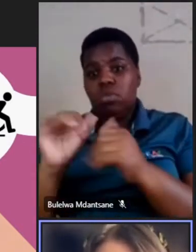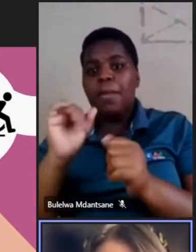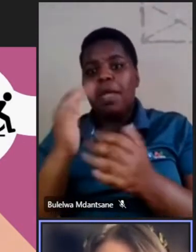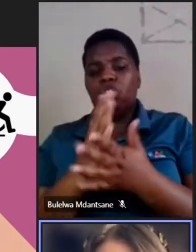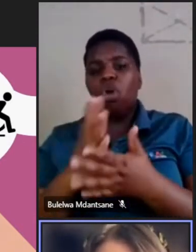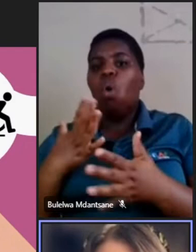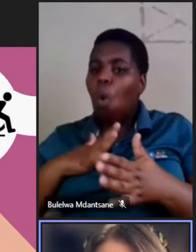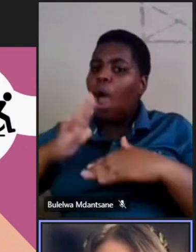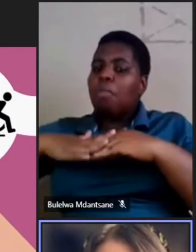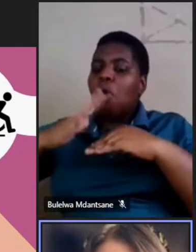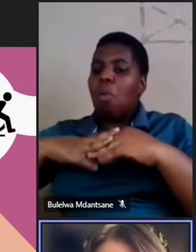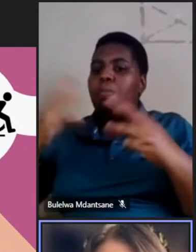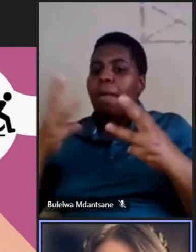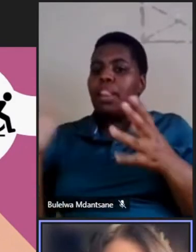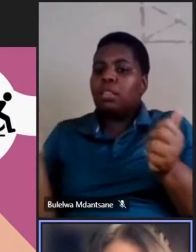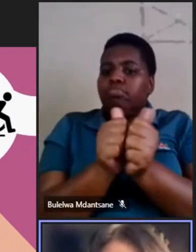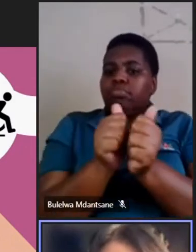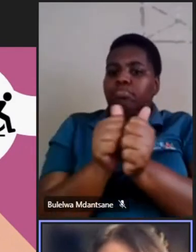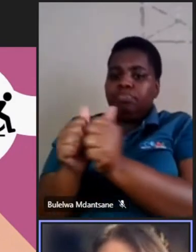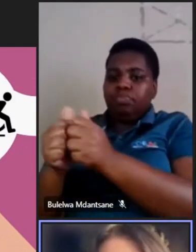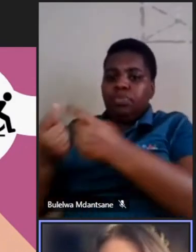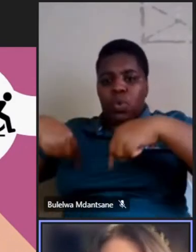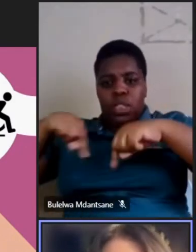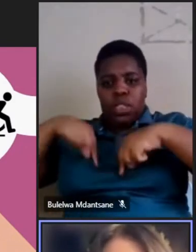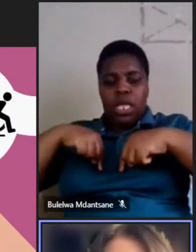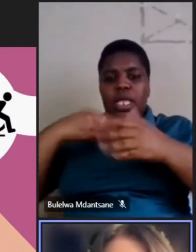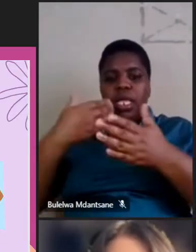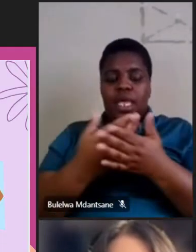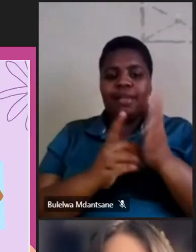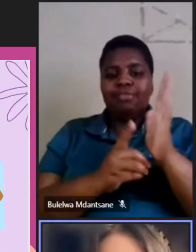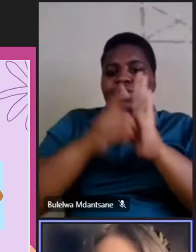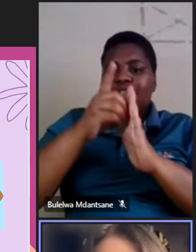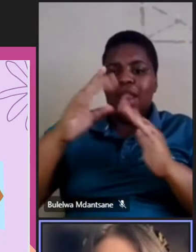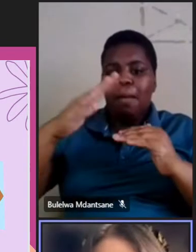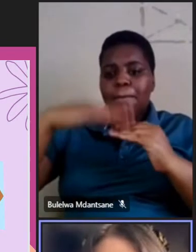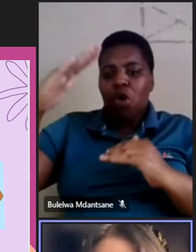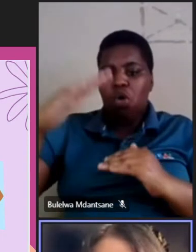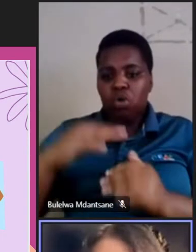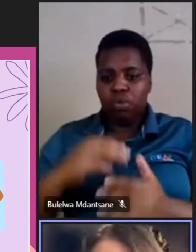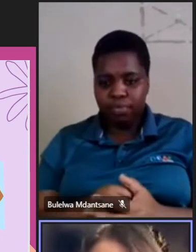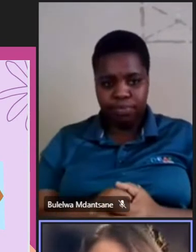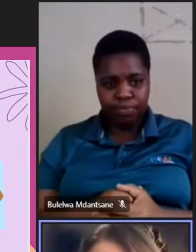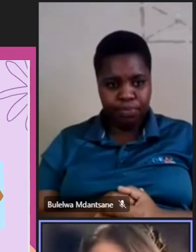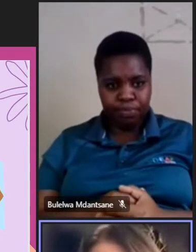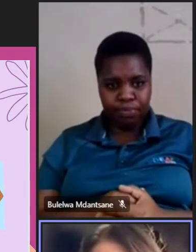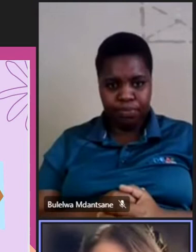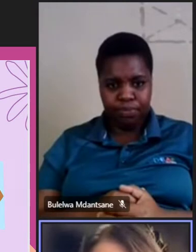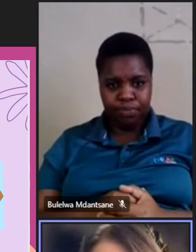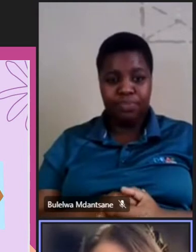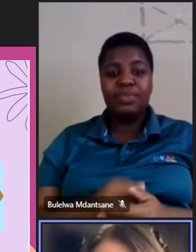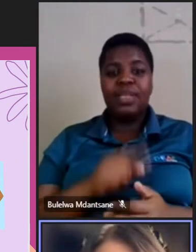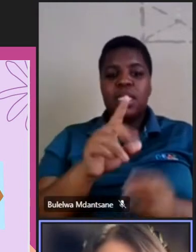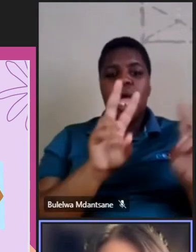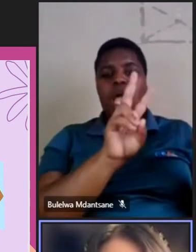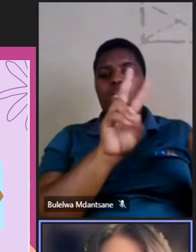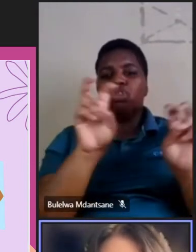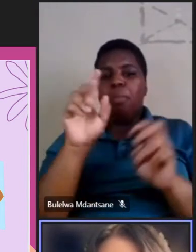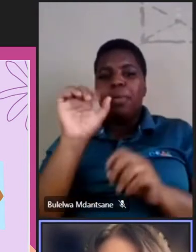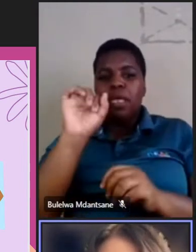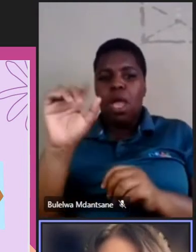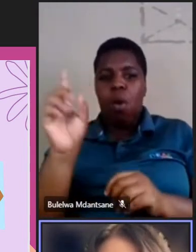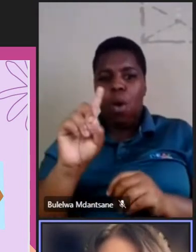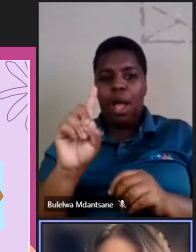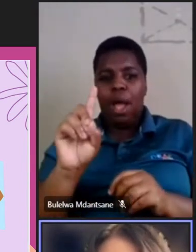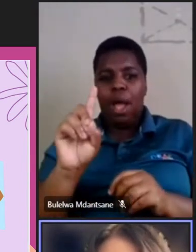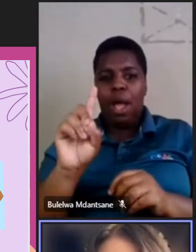on board to review and develop the guide. So the topics that are covered in the guide so far are